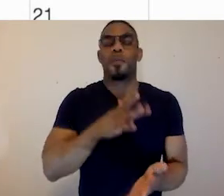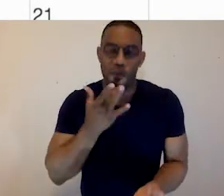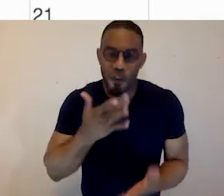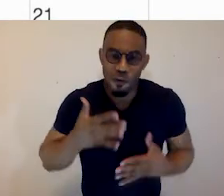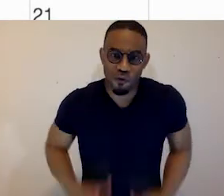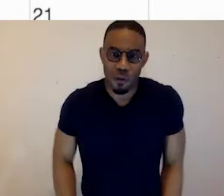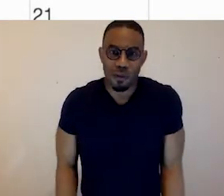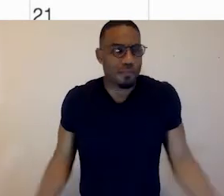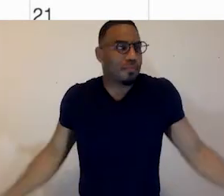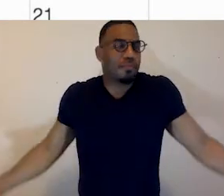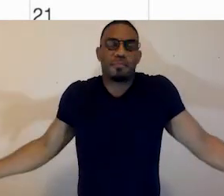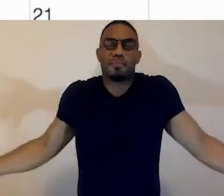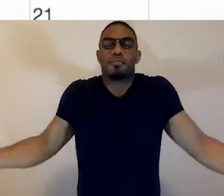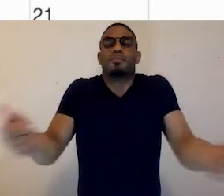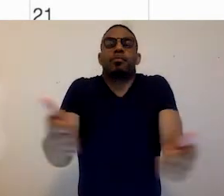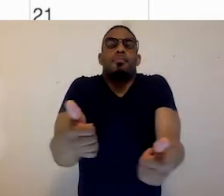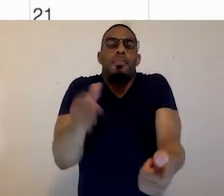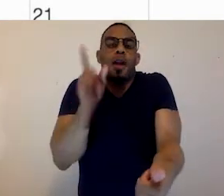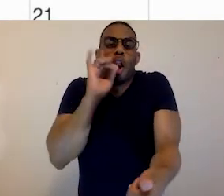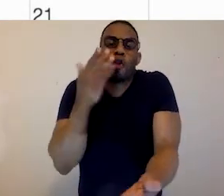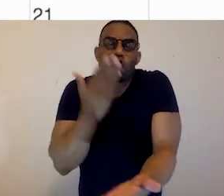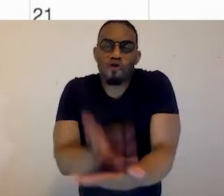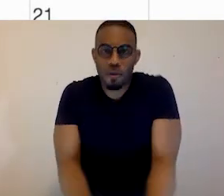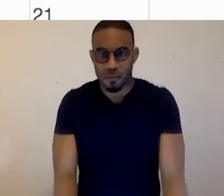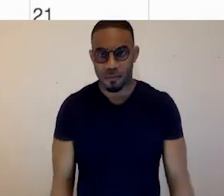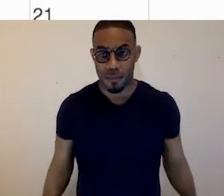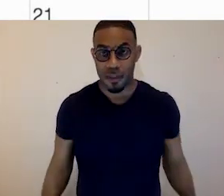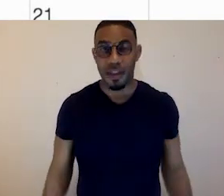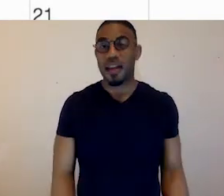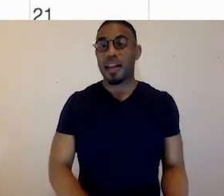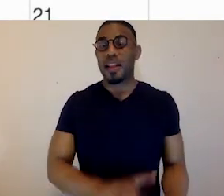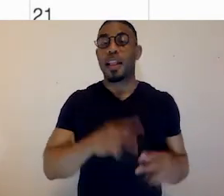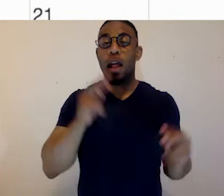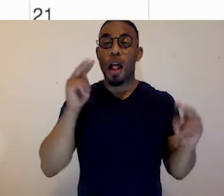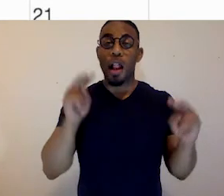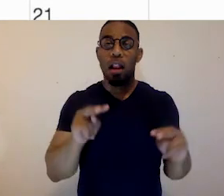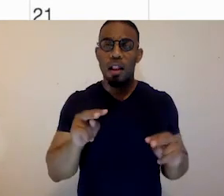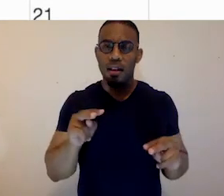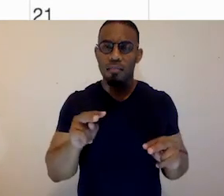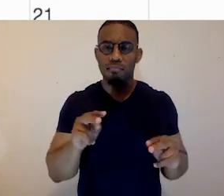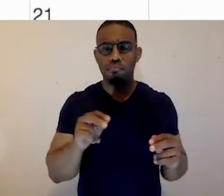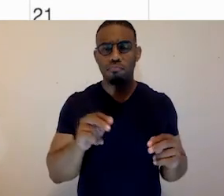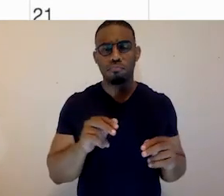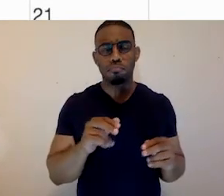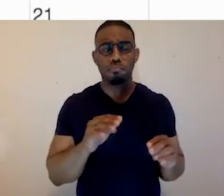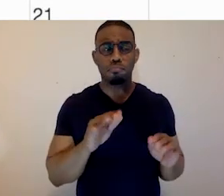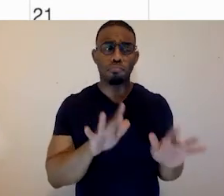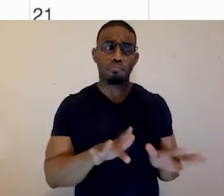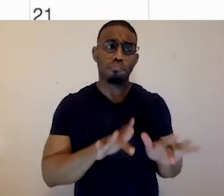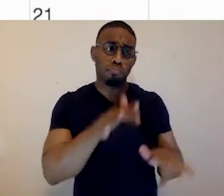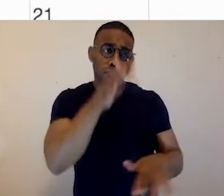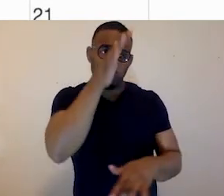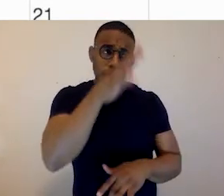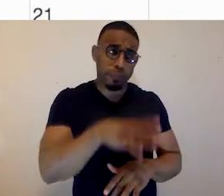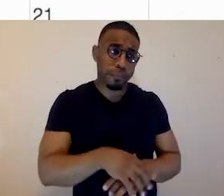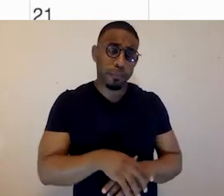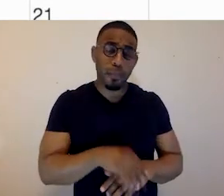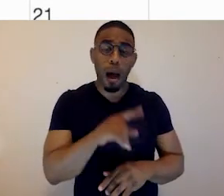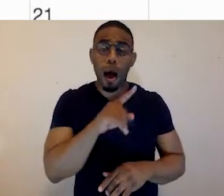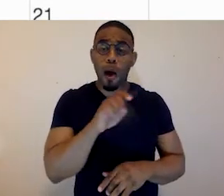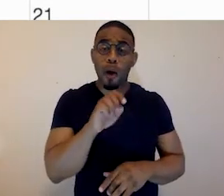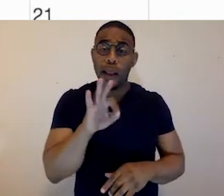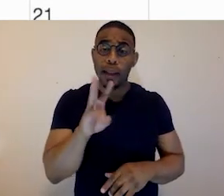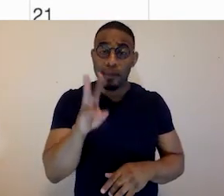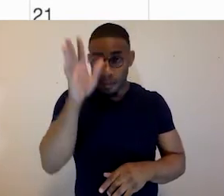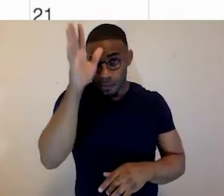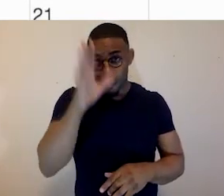the dresses. Great, looks good. Then I looked at the poor guys. So